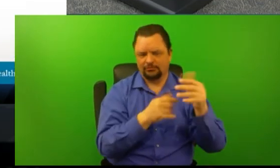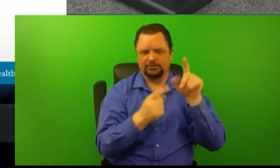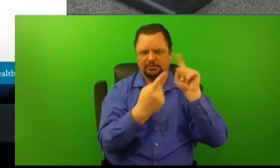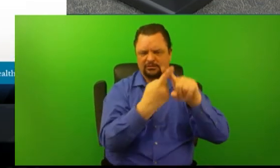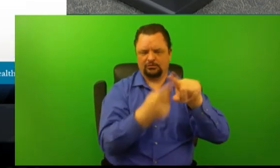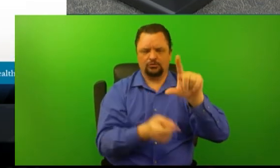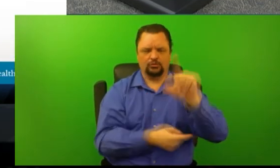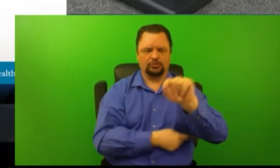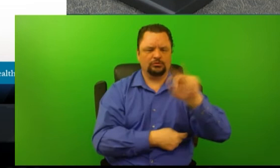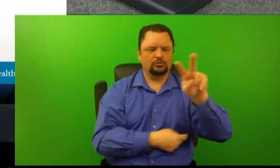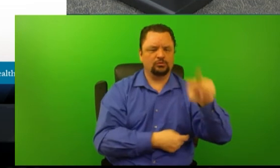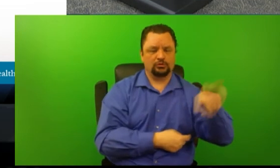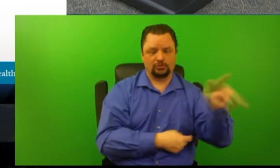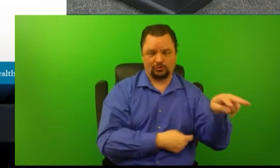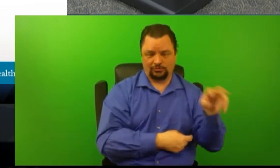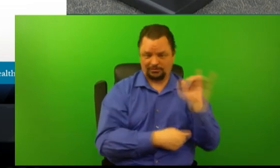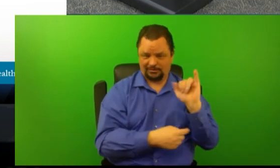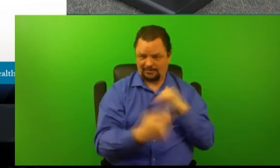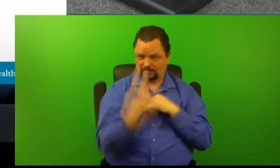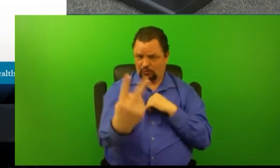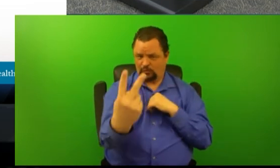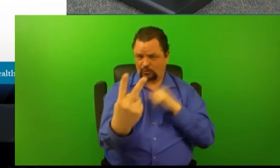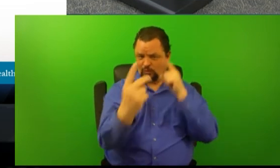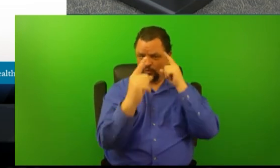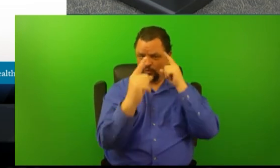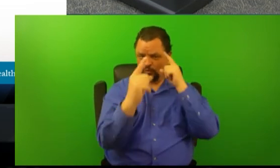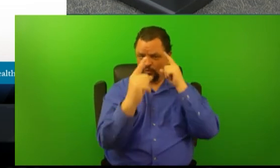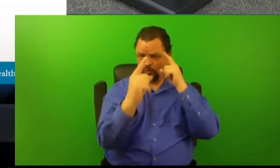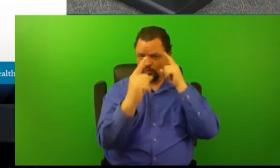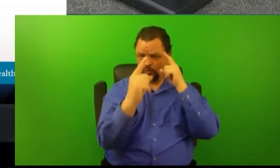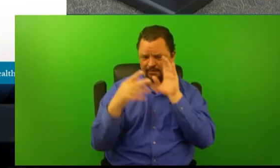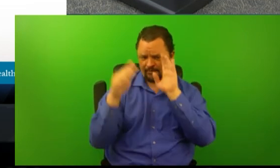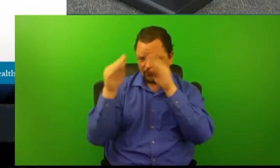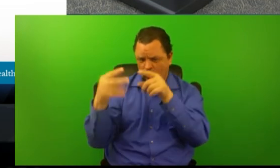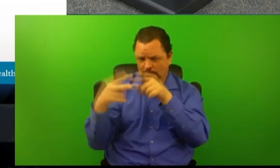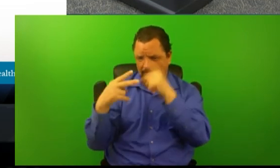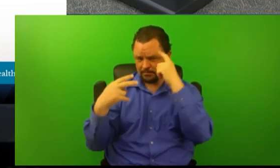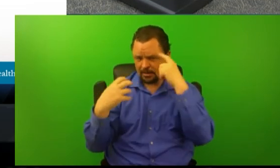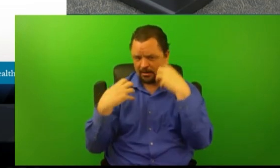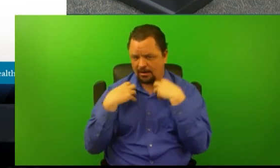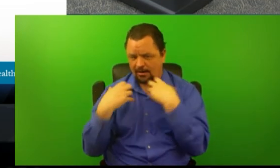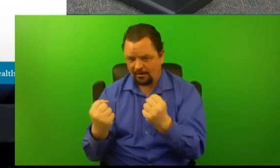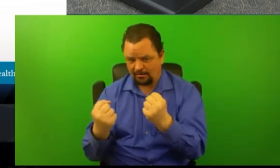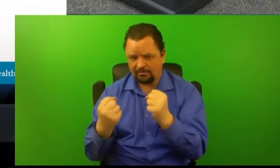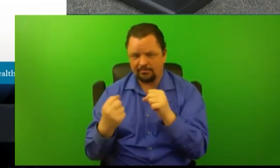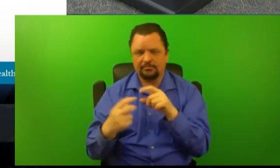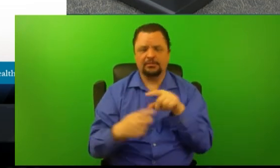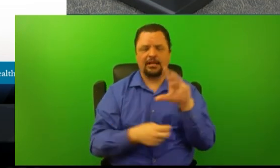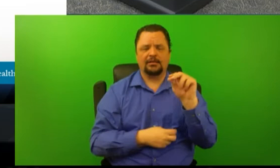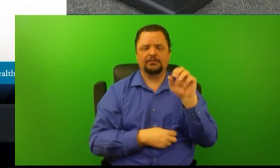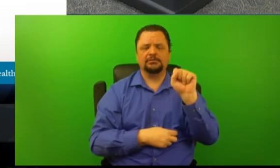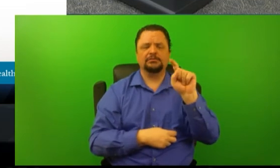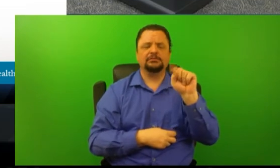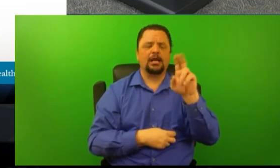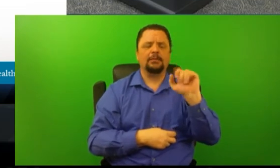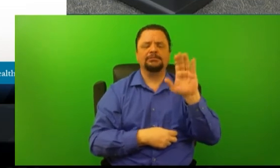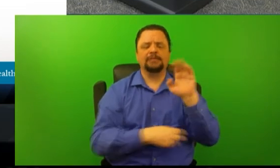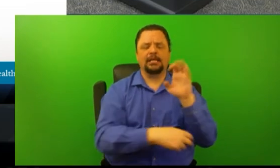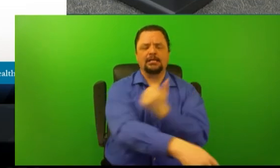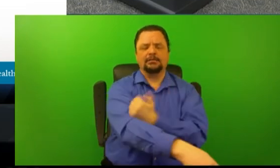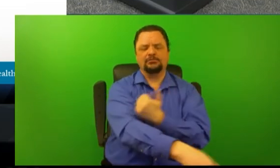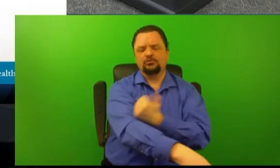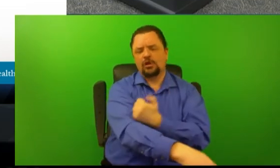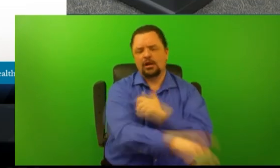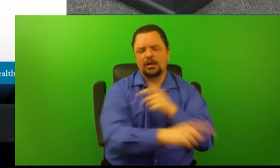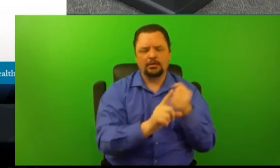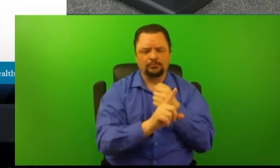of which is addressing mental health and substance use, and the second of which is improving healthy eating and active living. And so those are